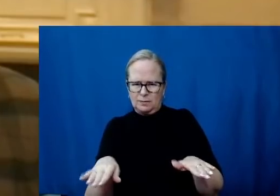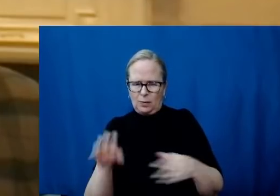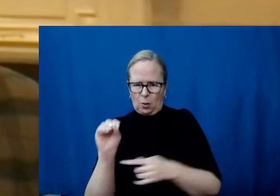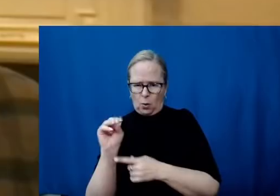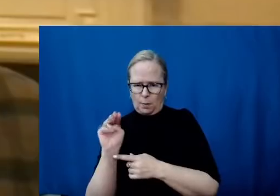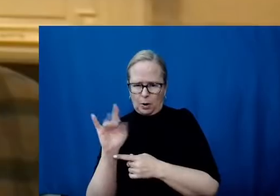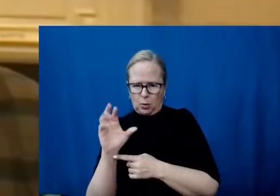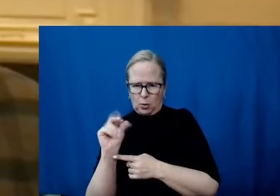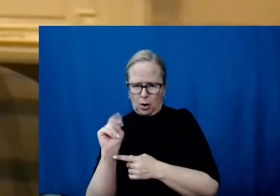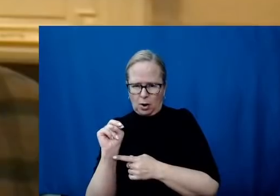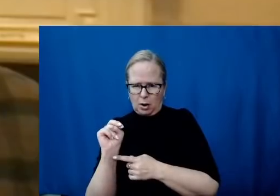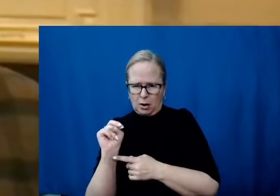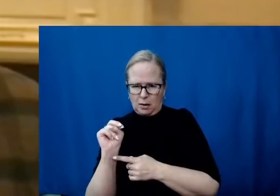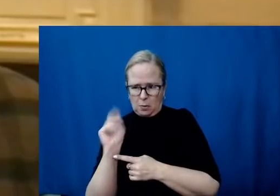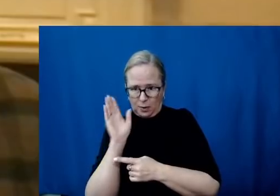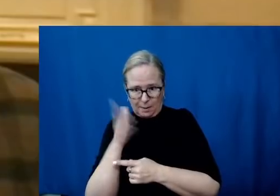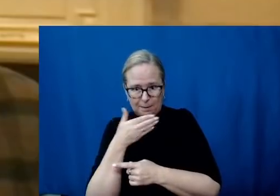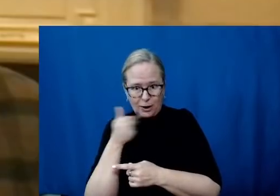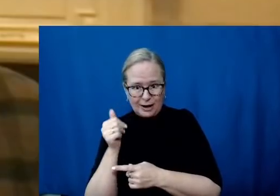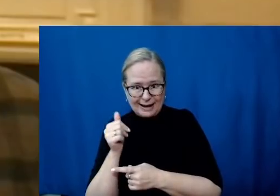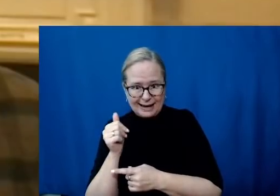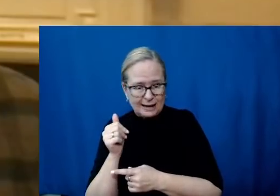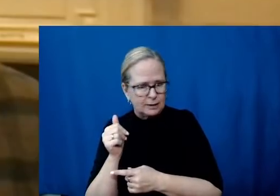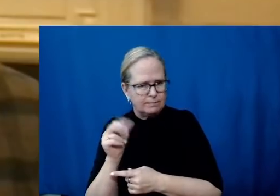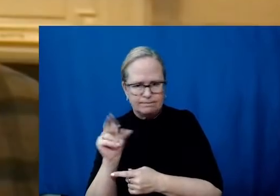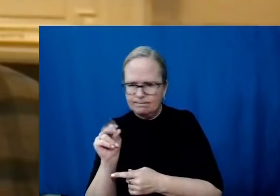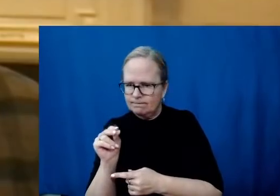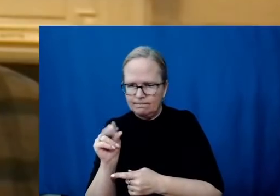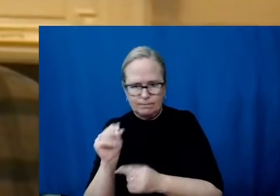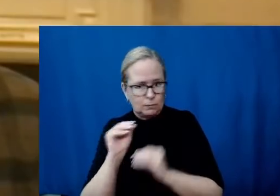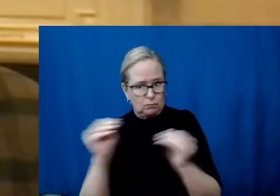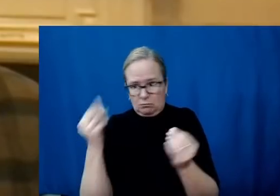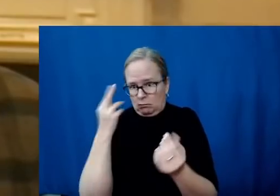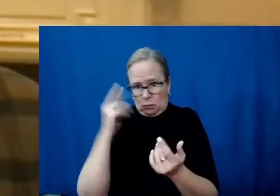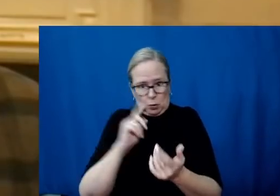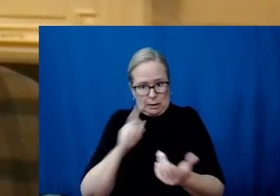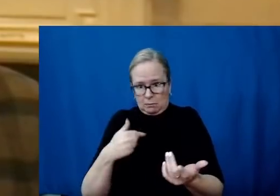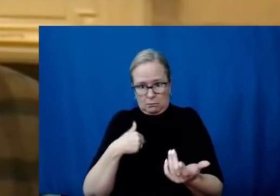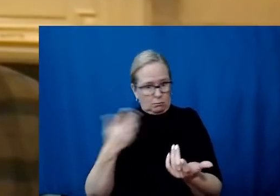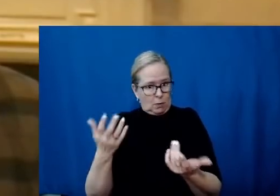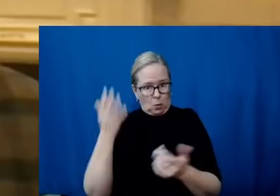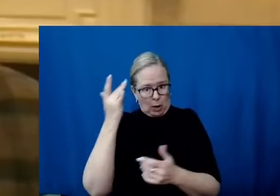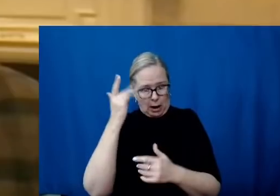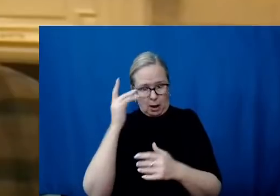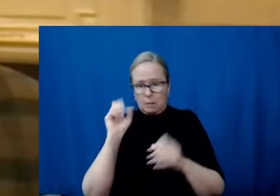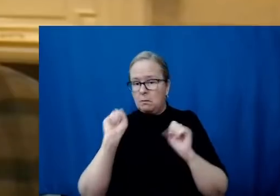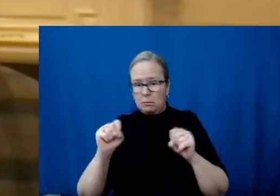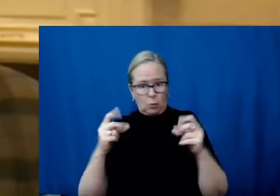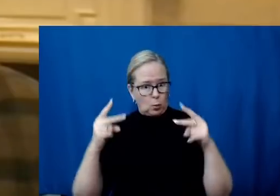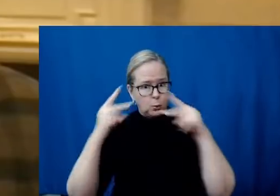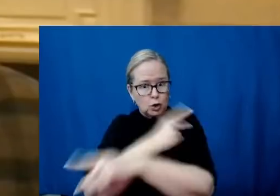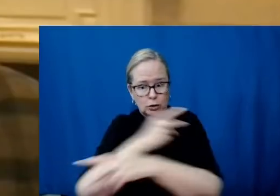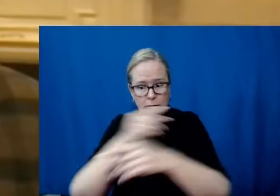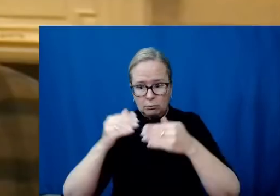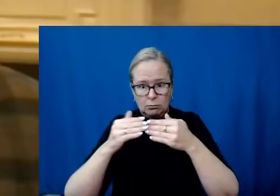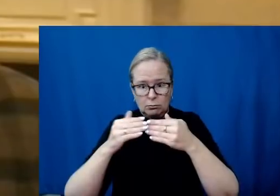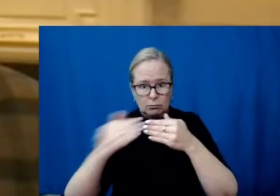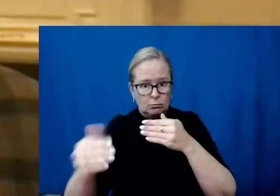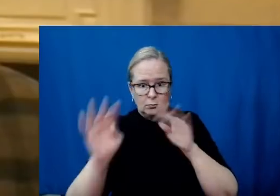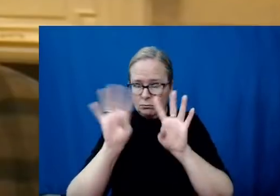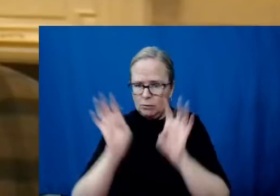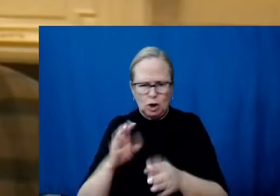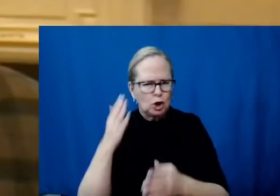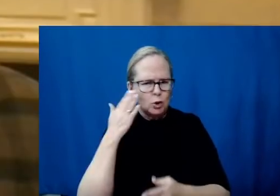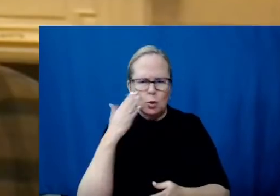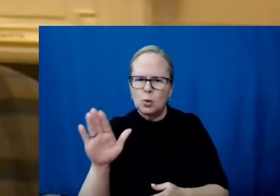And we have no reason to believe that Omicron is going to be any better. It could even be worse. We don't know. And so we're